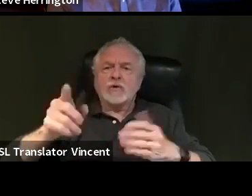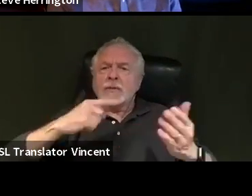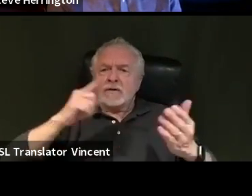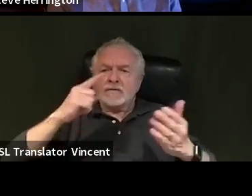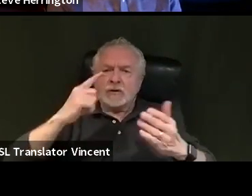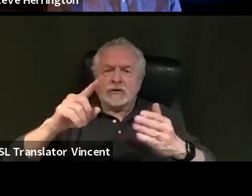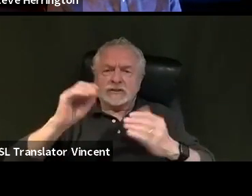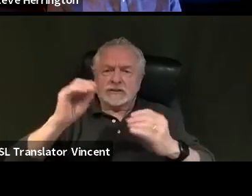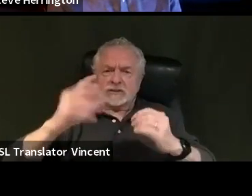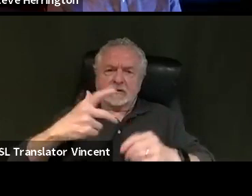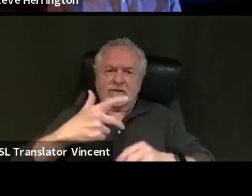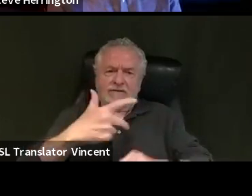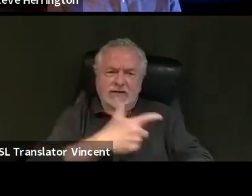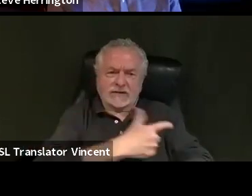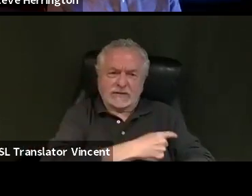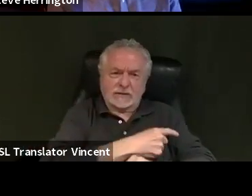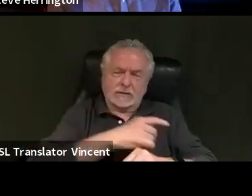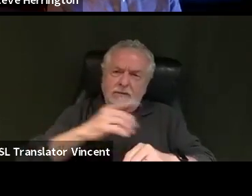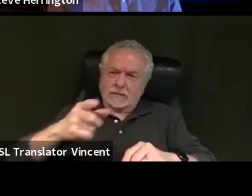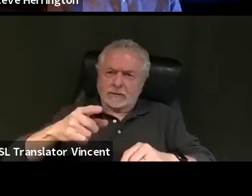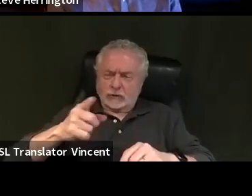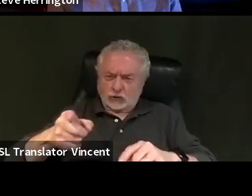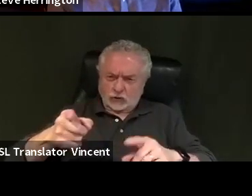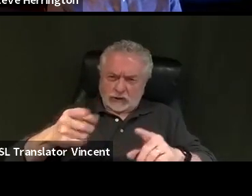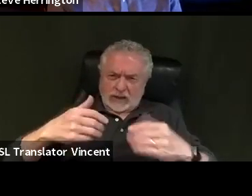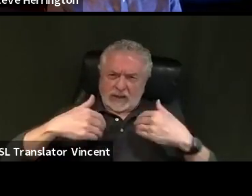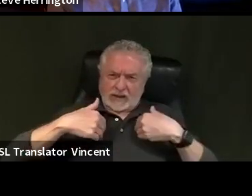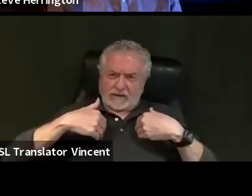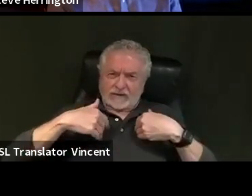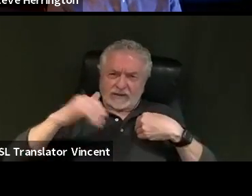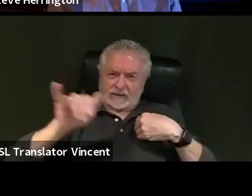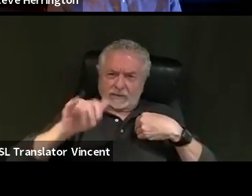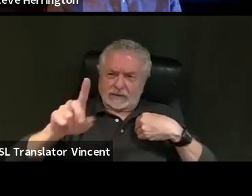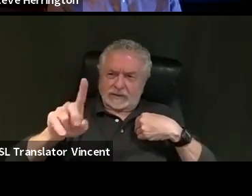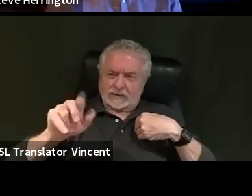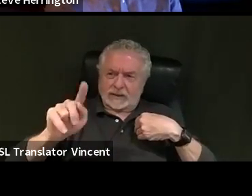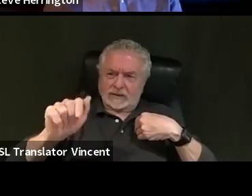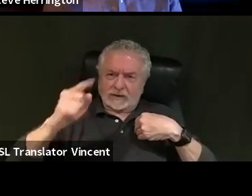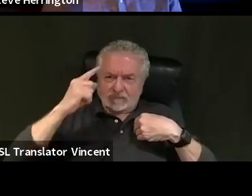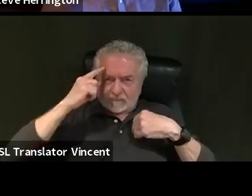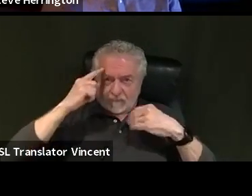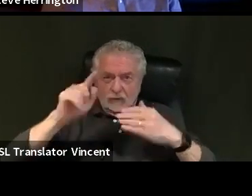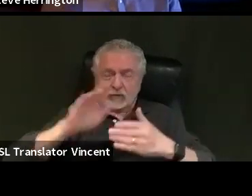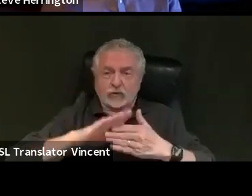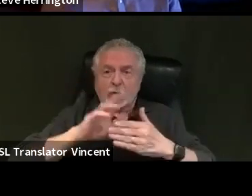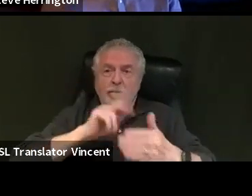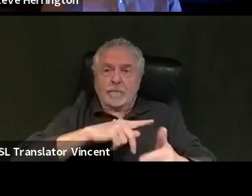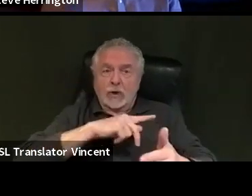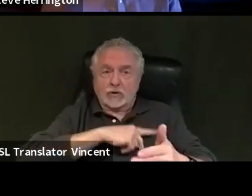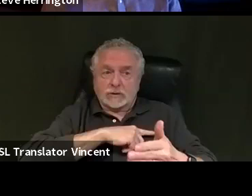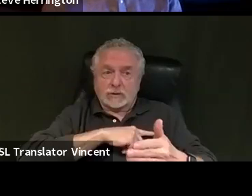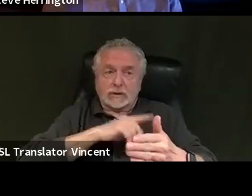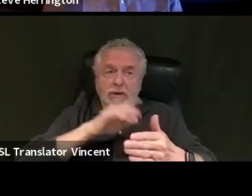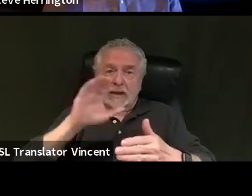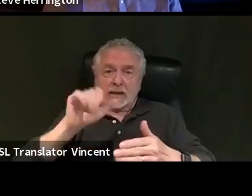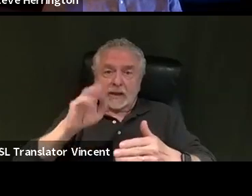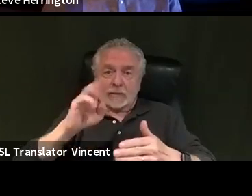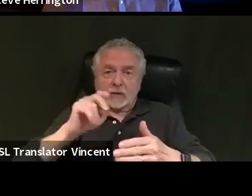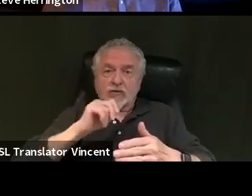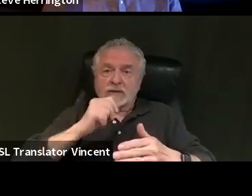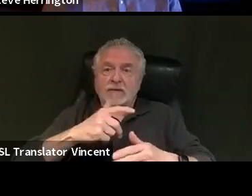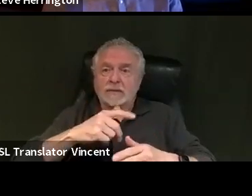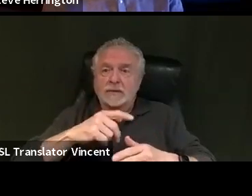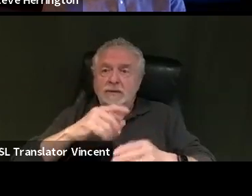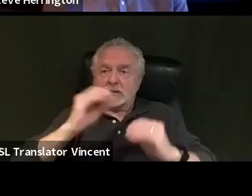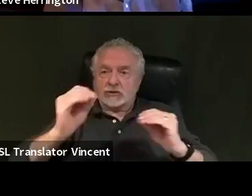for teachers being fully vaccinated, do you have similar data for school personnel, campus personnel who are not